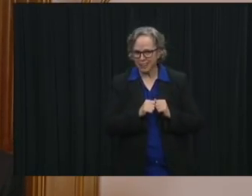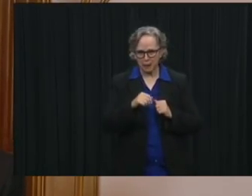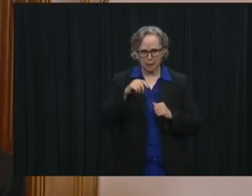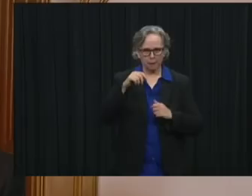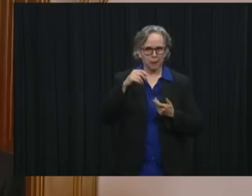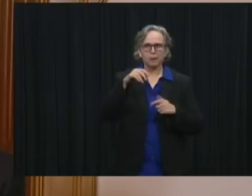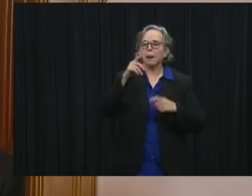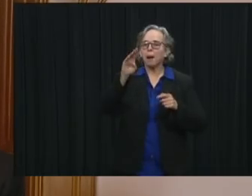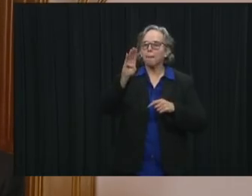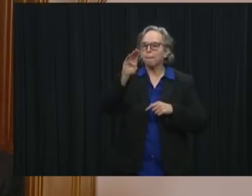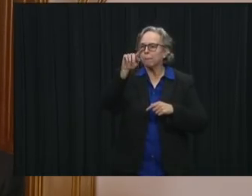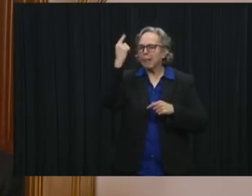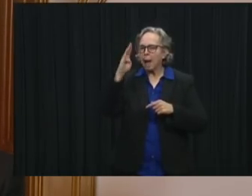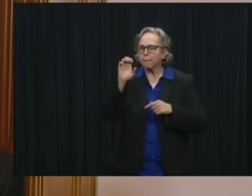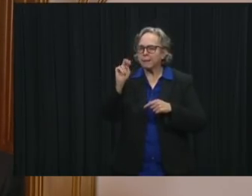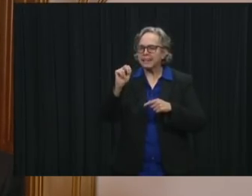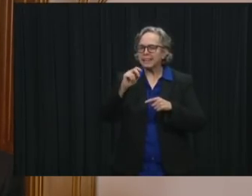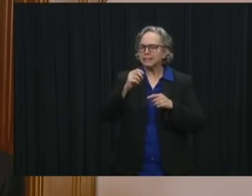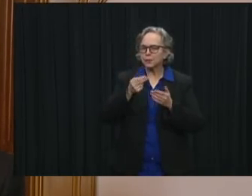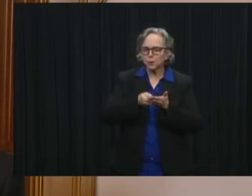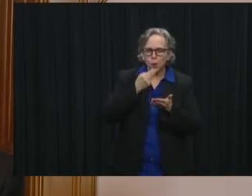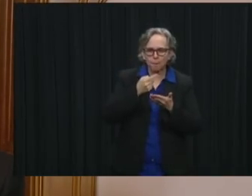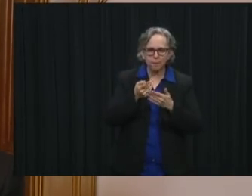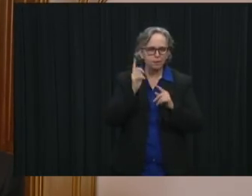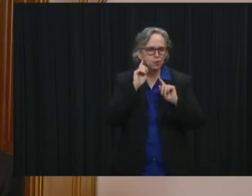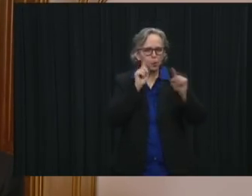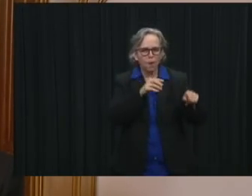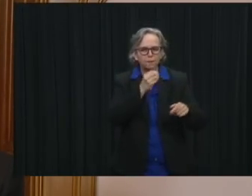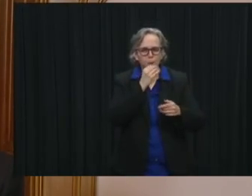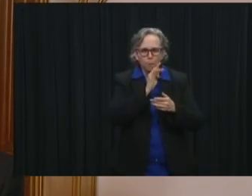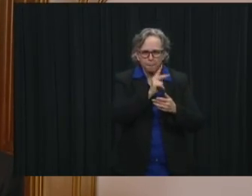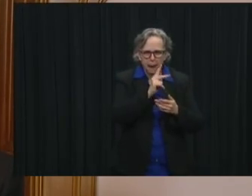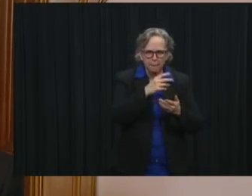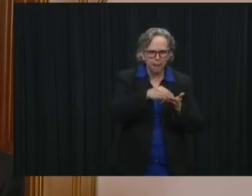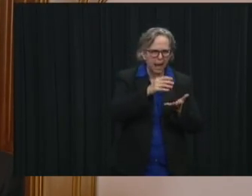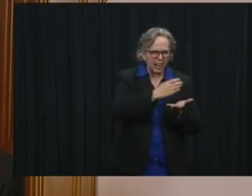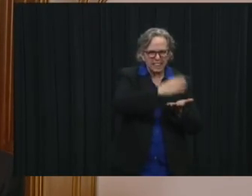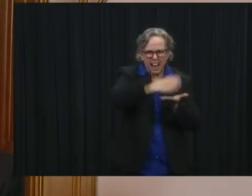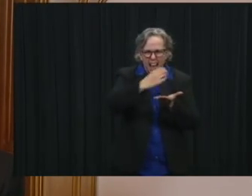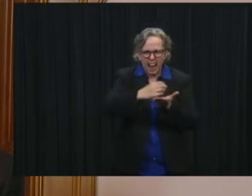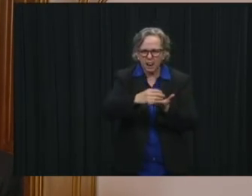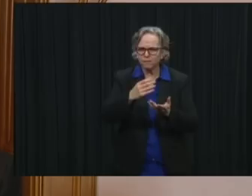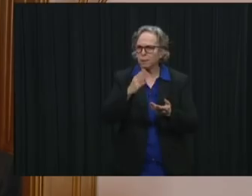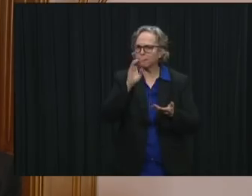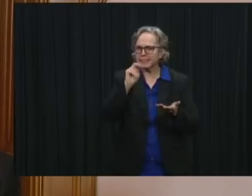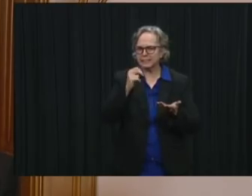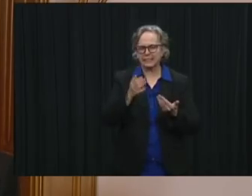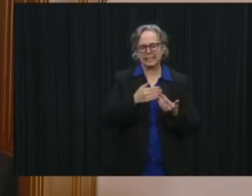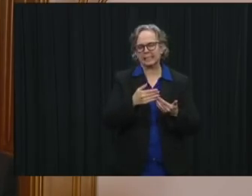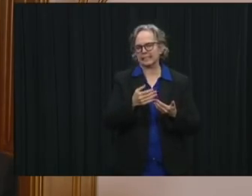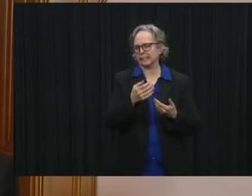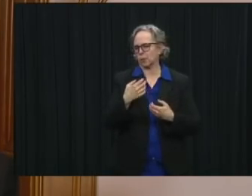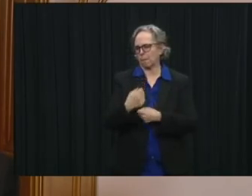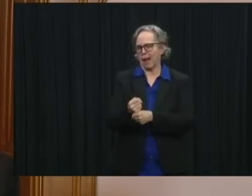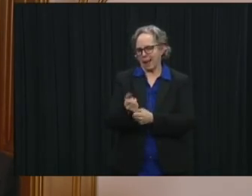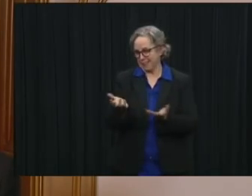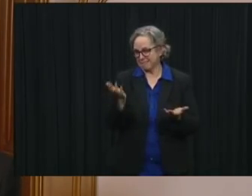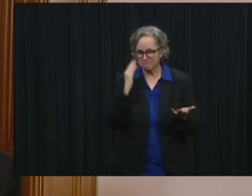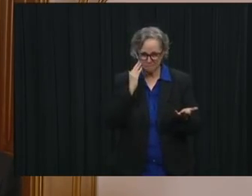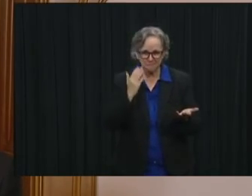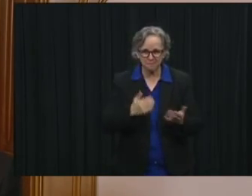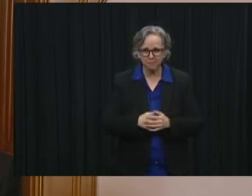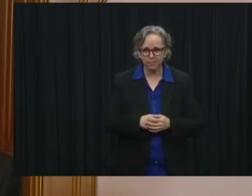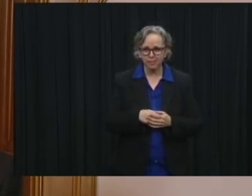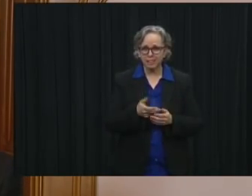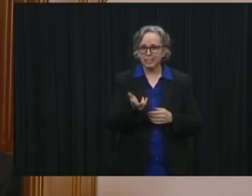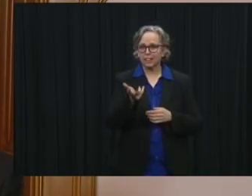or something, or if you bought a lot of beans, this is kind of an easy recipe that takes 3 cans of black beans